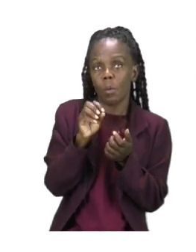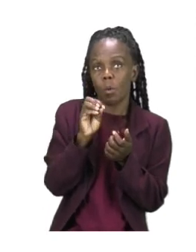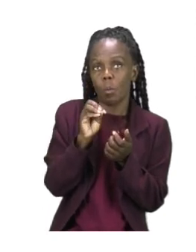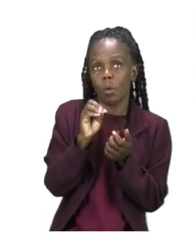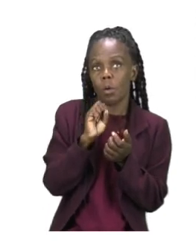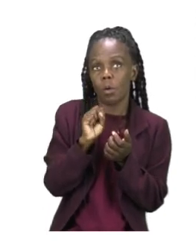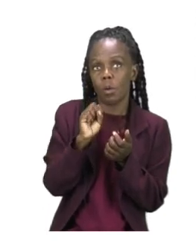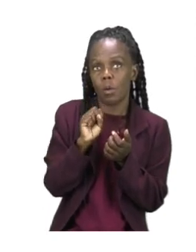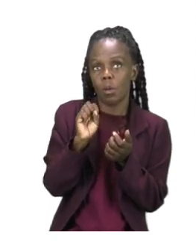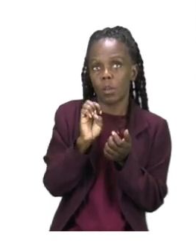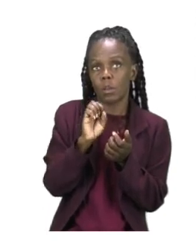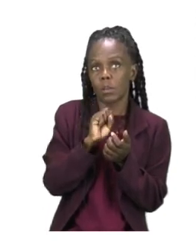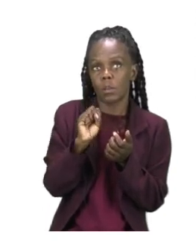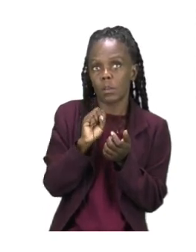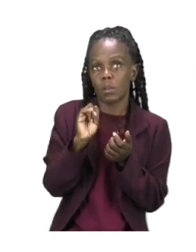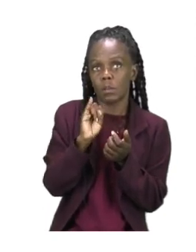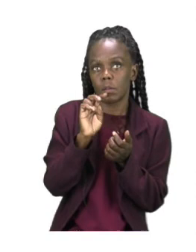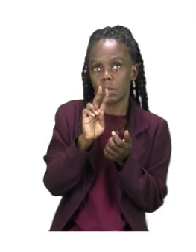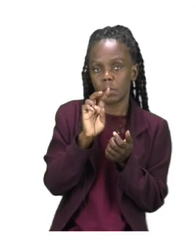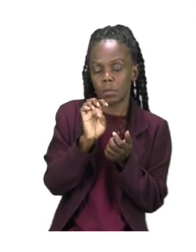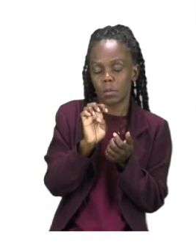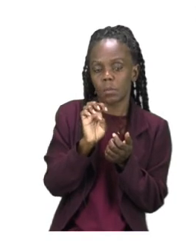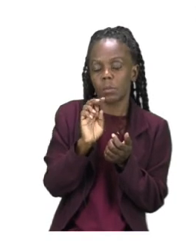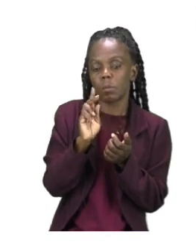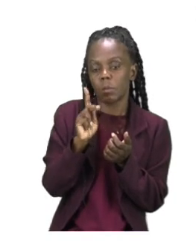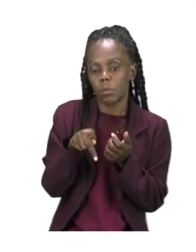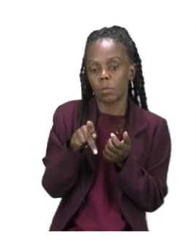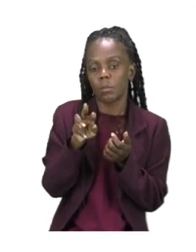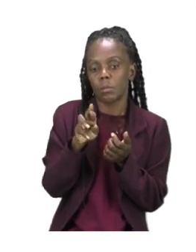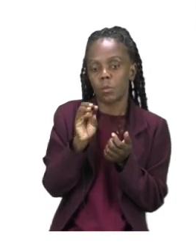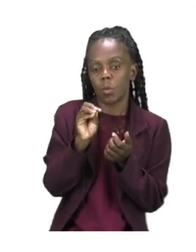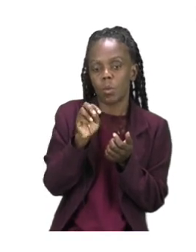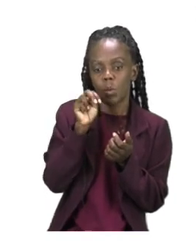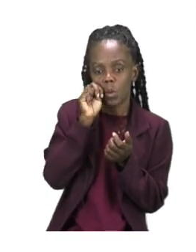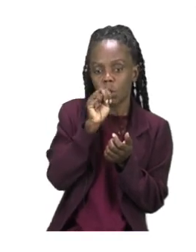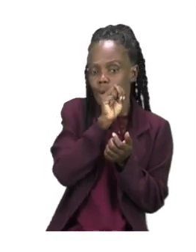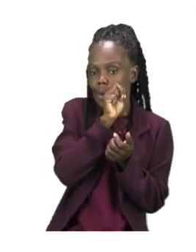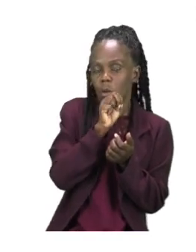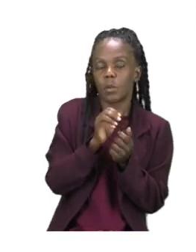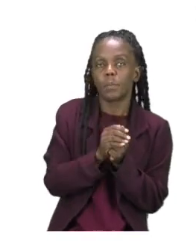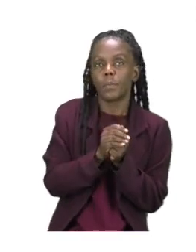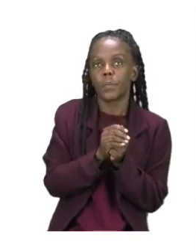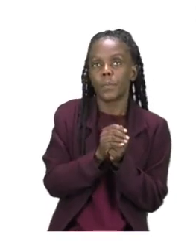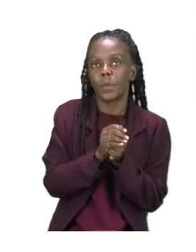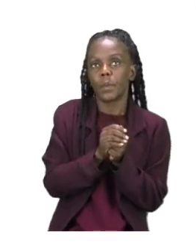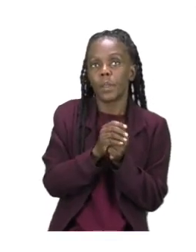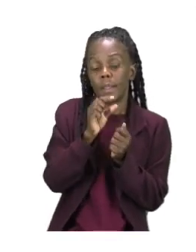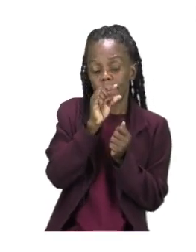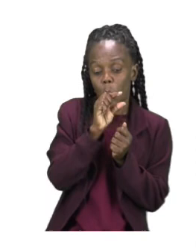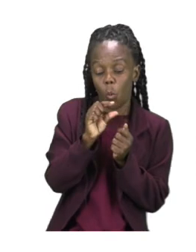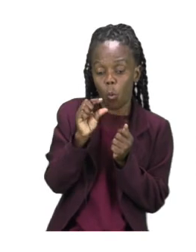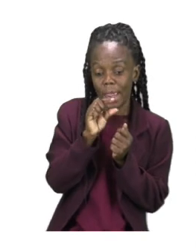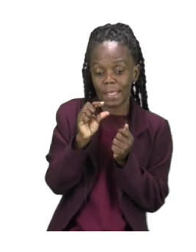Now, remember, boys and girls, a possessive pronoun is a word that shows who